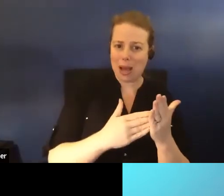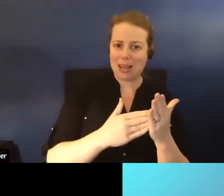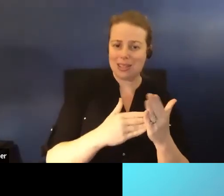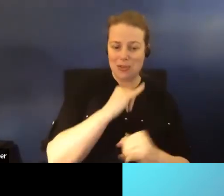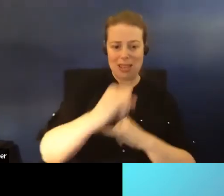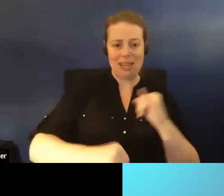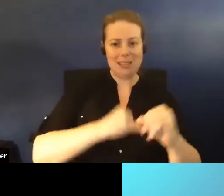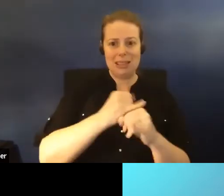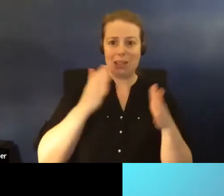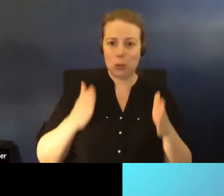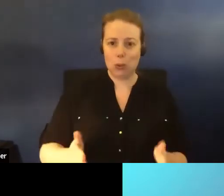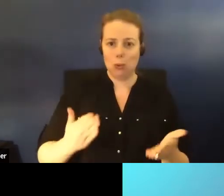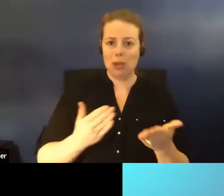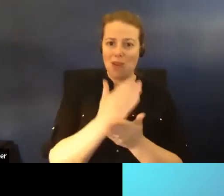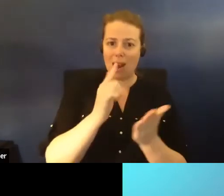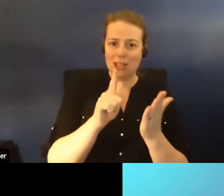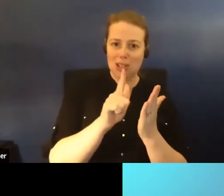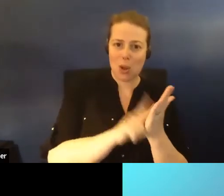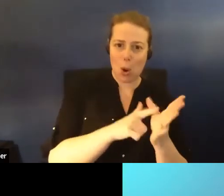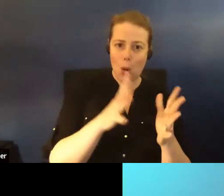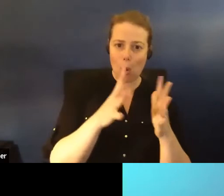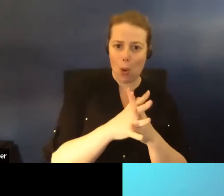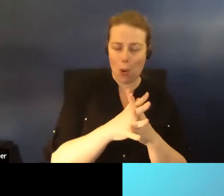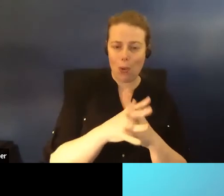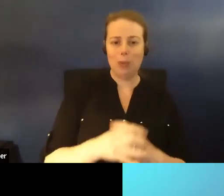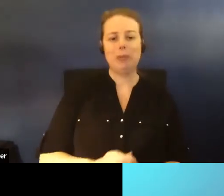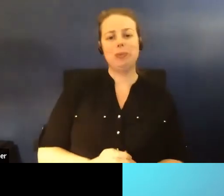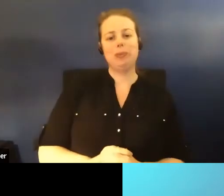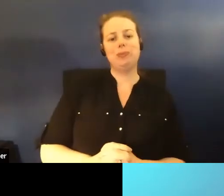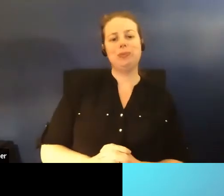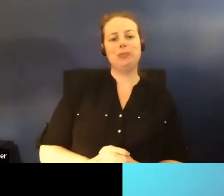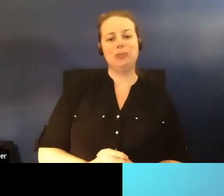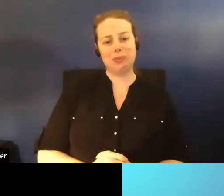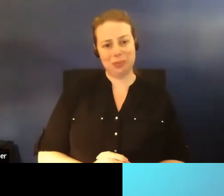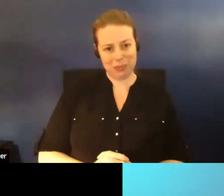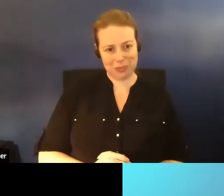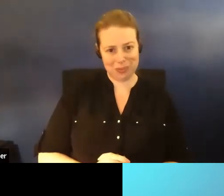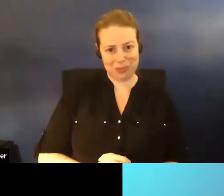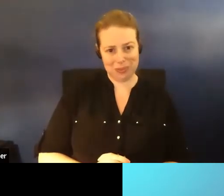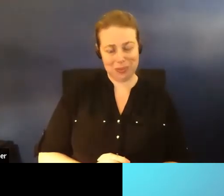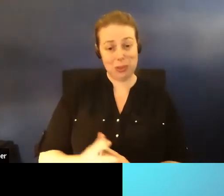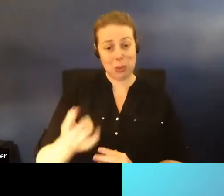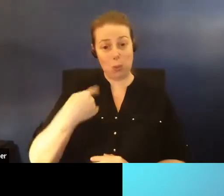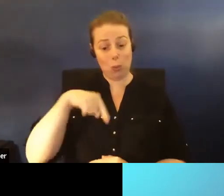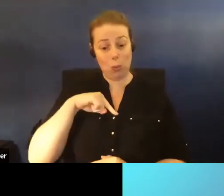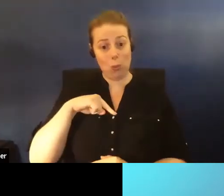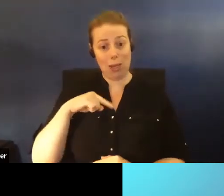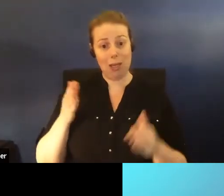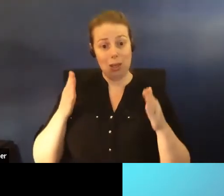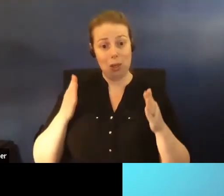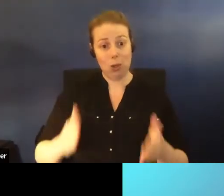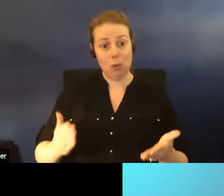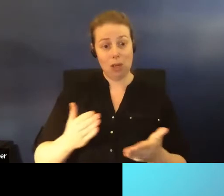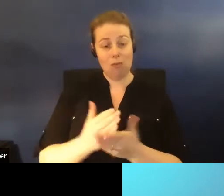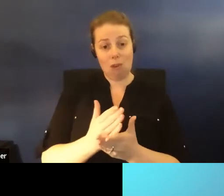human rights law. As you'll be unsurprised to hear, we at the Human Rights Commission take those international